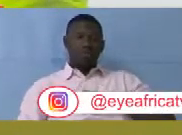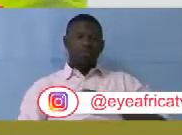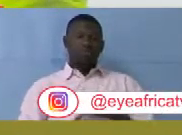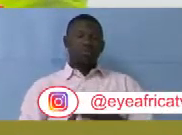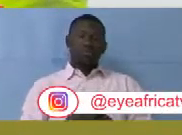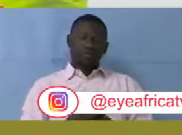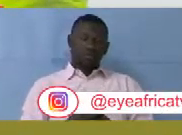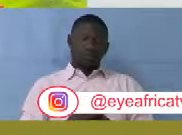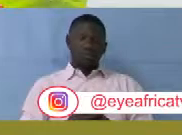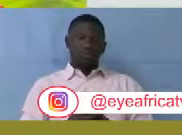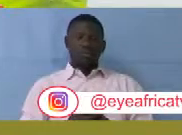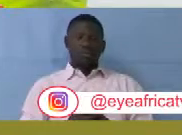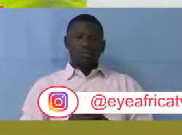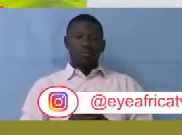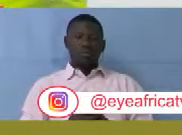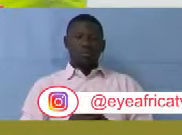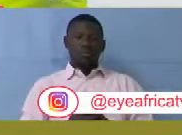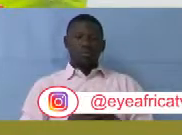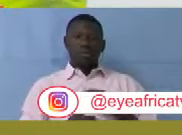That is a map pistol.